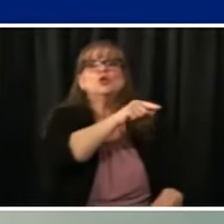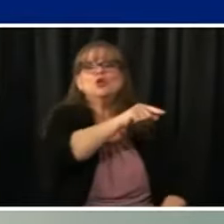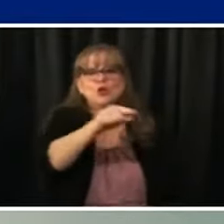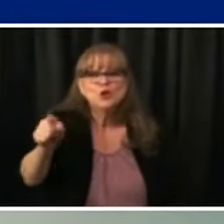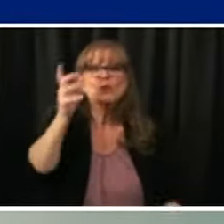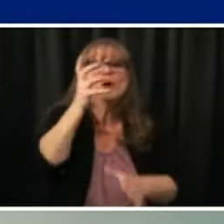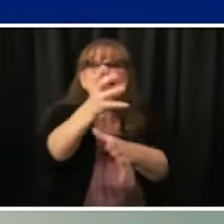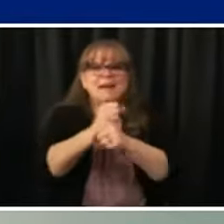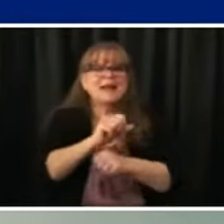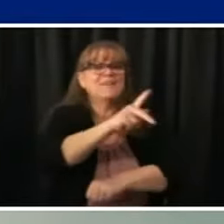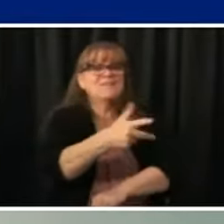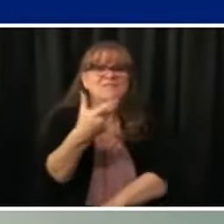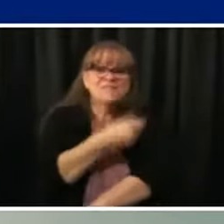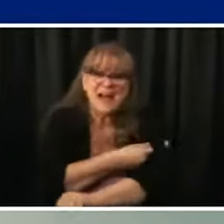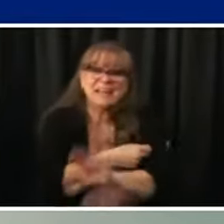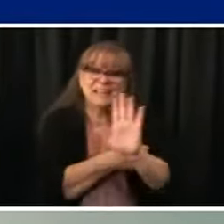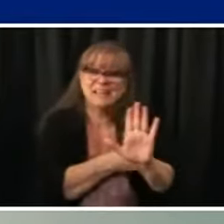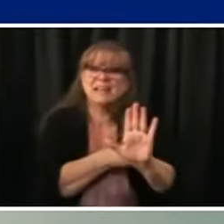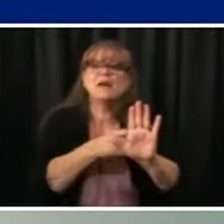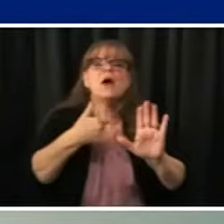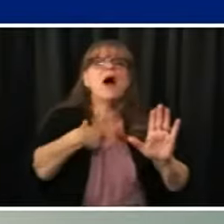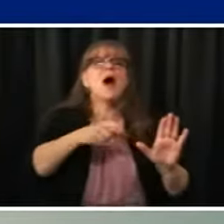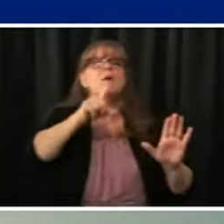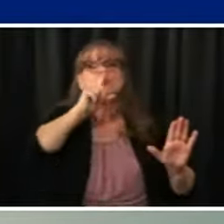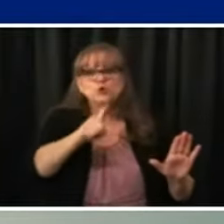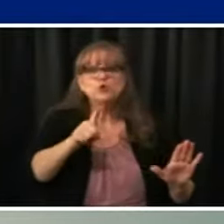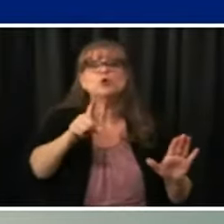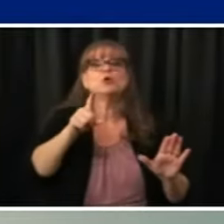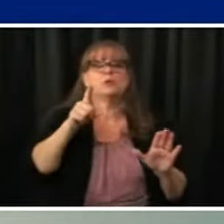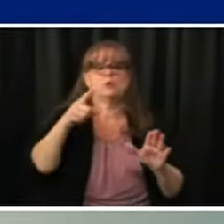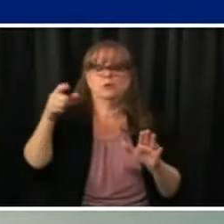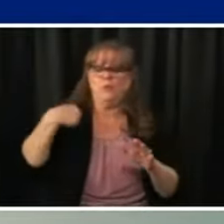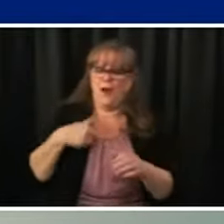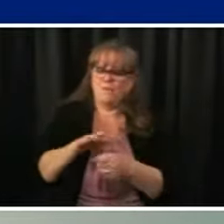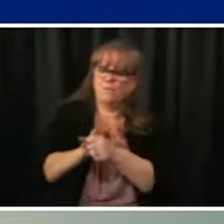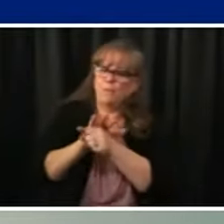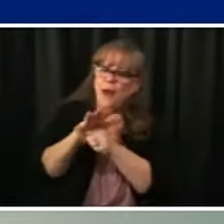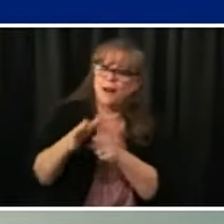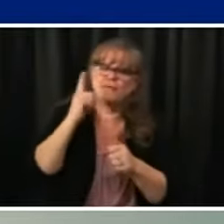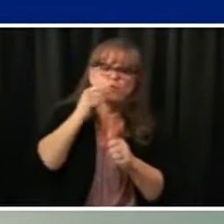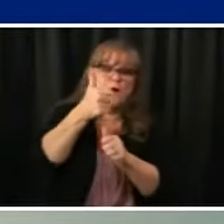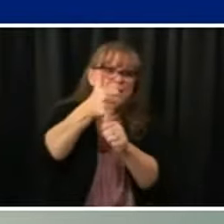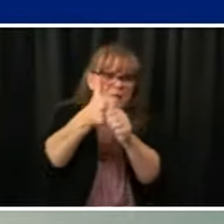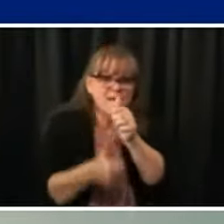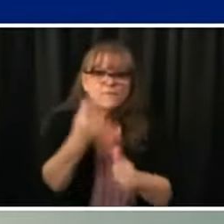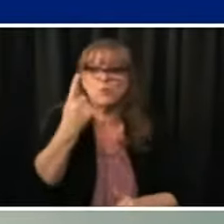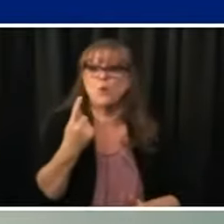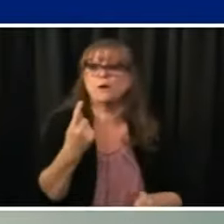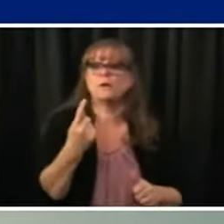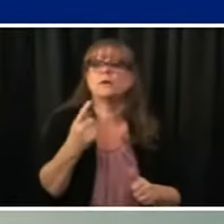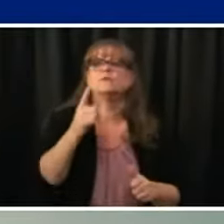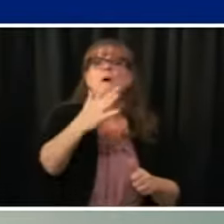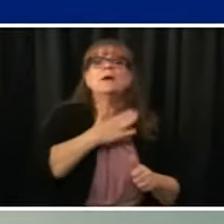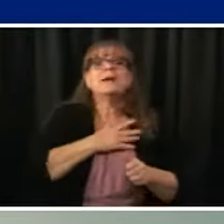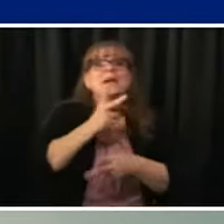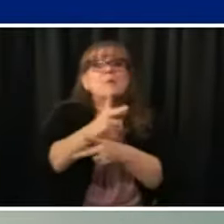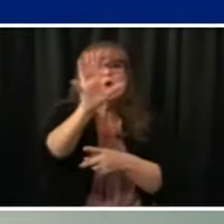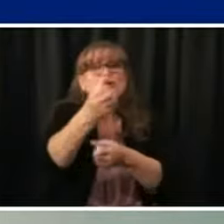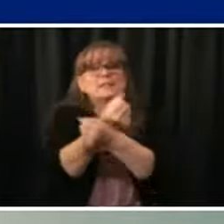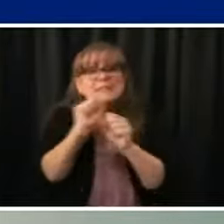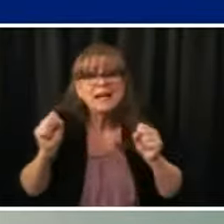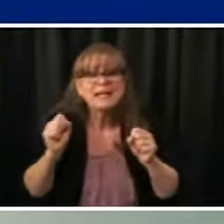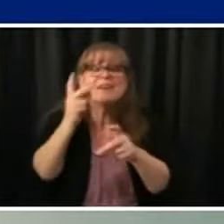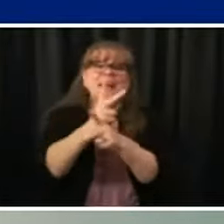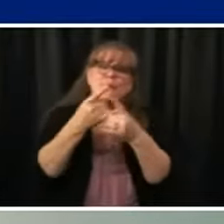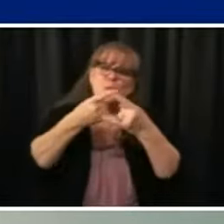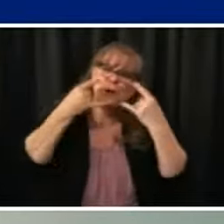sure that we're gonna have enough for everyone. To be safe, use your mask. Yep. Gracias, Linda. ¿Quieres